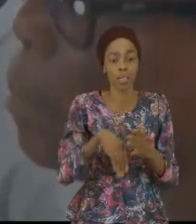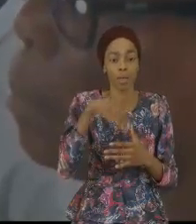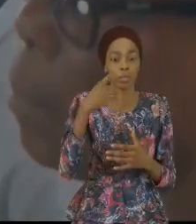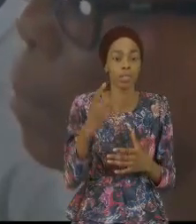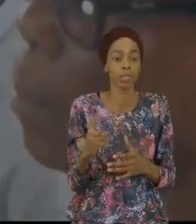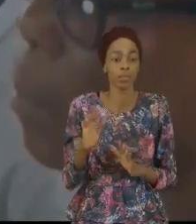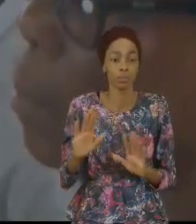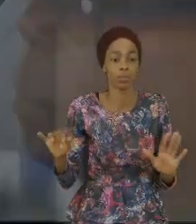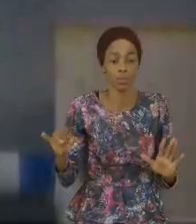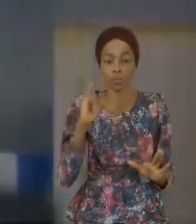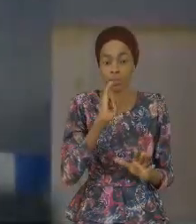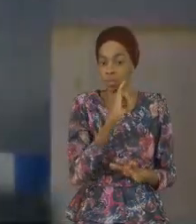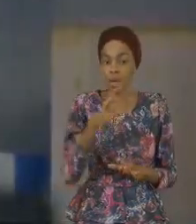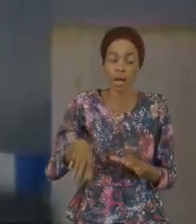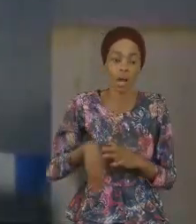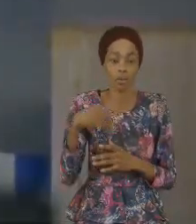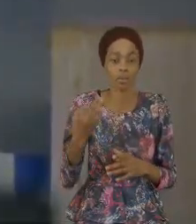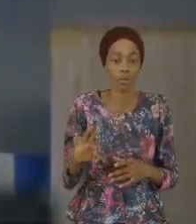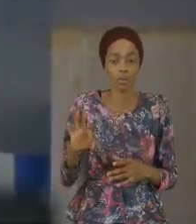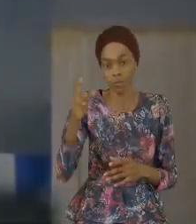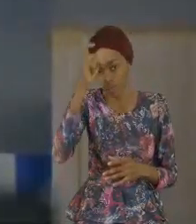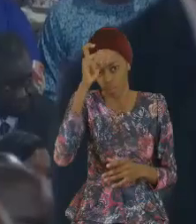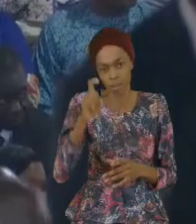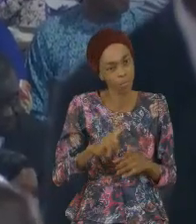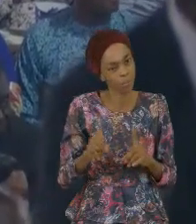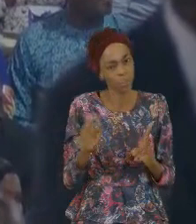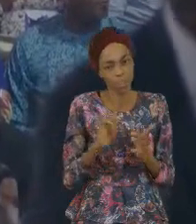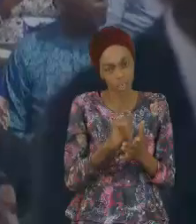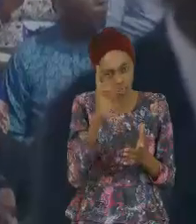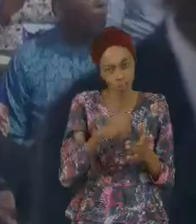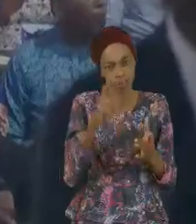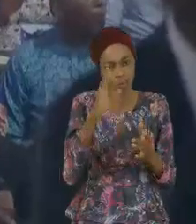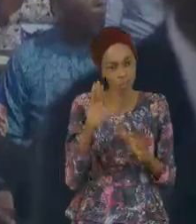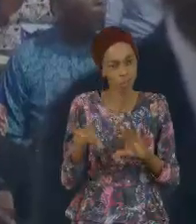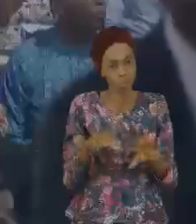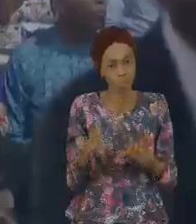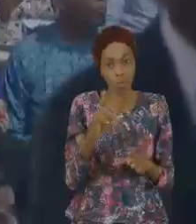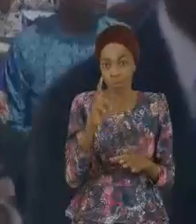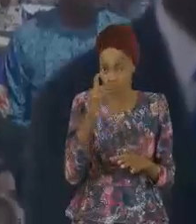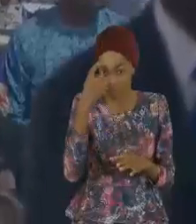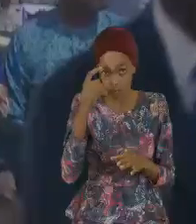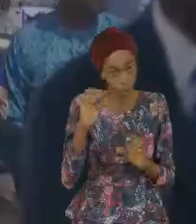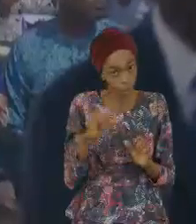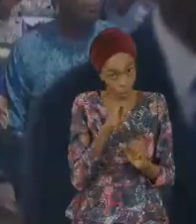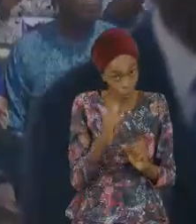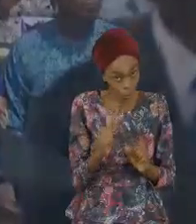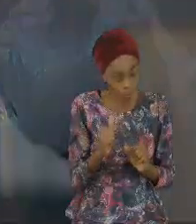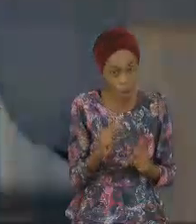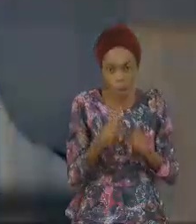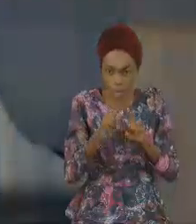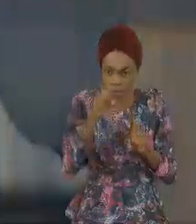of Egypt? But that's what you will do. You don't think you can, but you